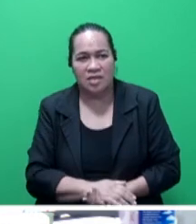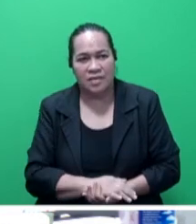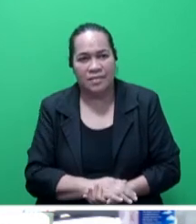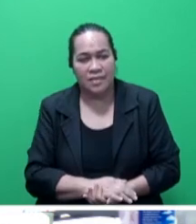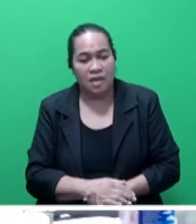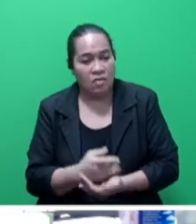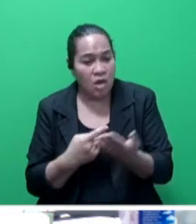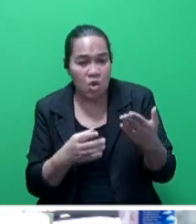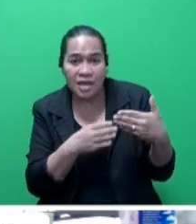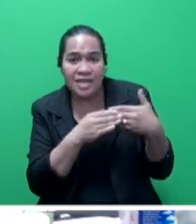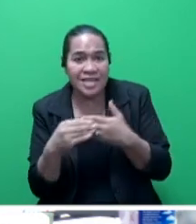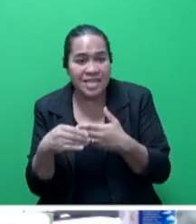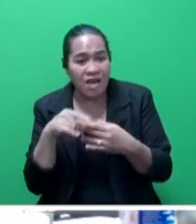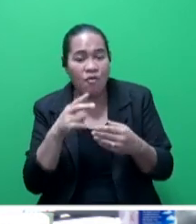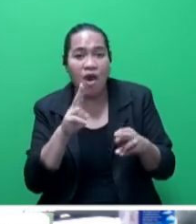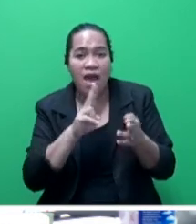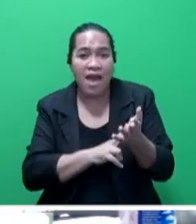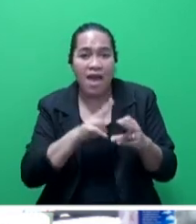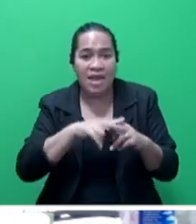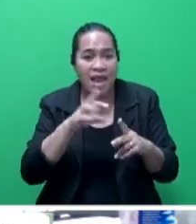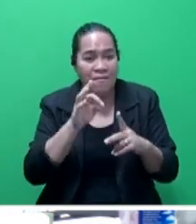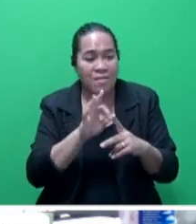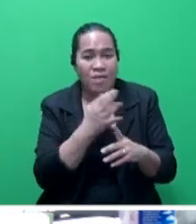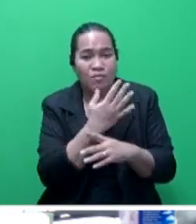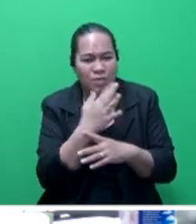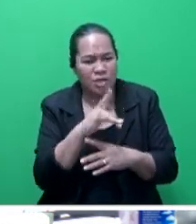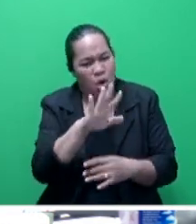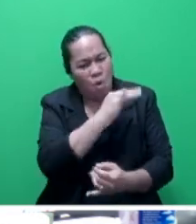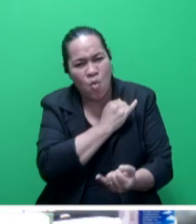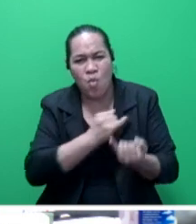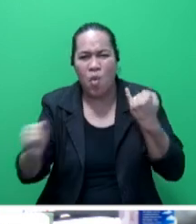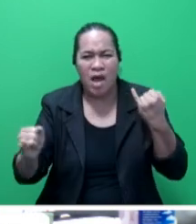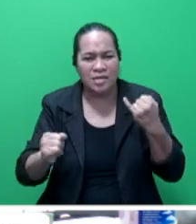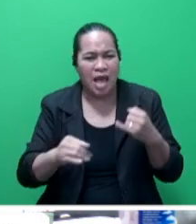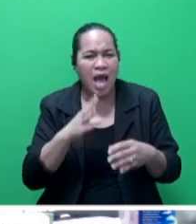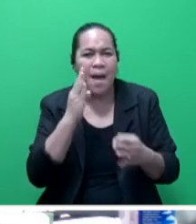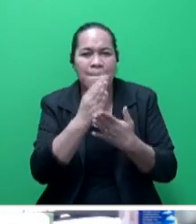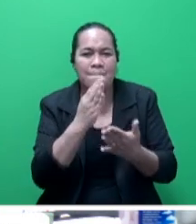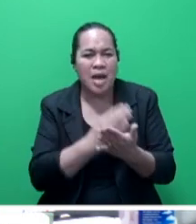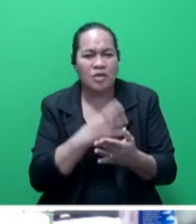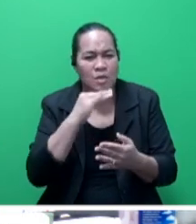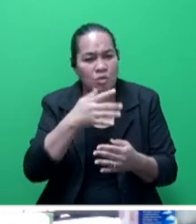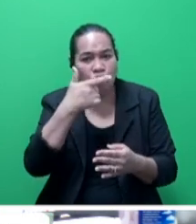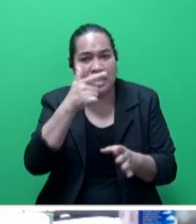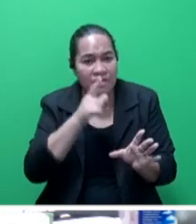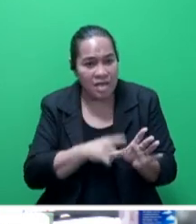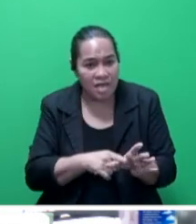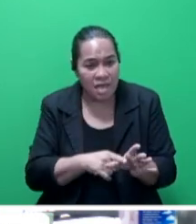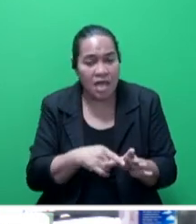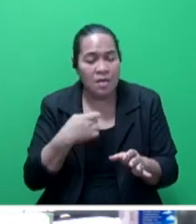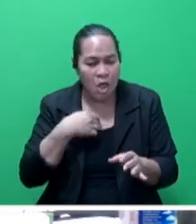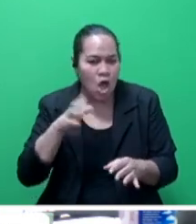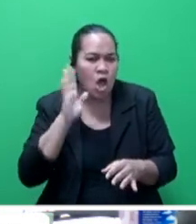the leader of the National Federation Party, it's his worst budget address in the 7 years that I have heard him